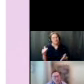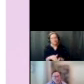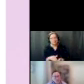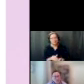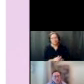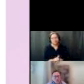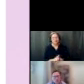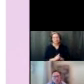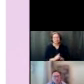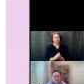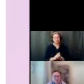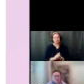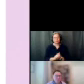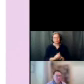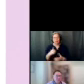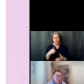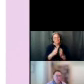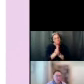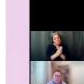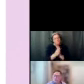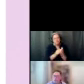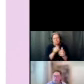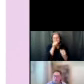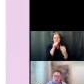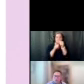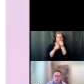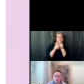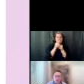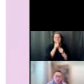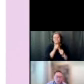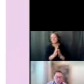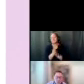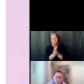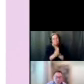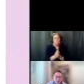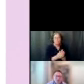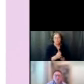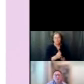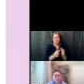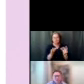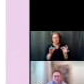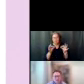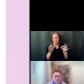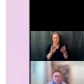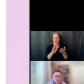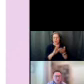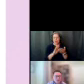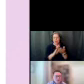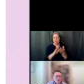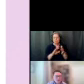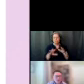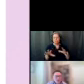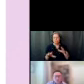again, we persevere. I ended up getting into a hematology oncology fellowship at